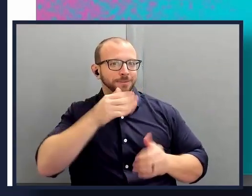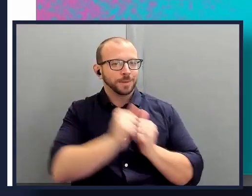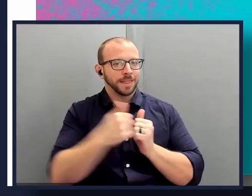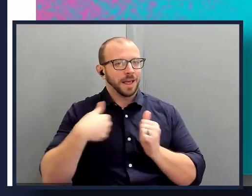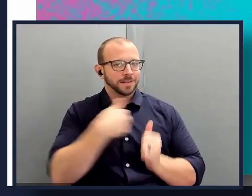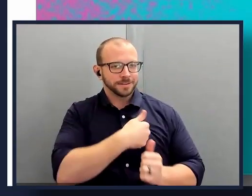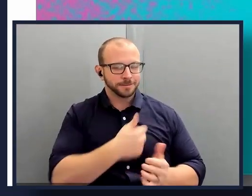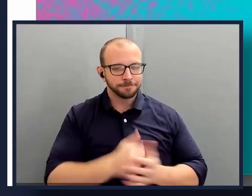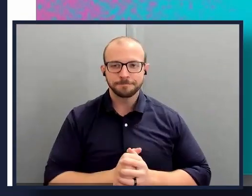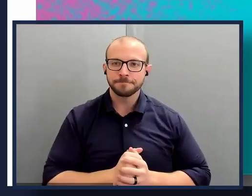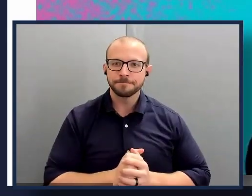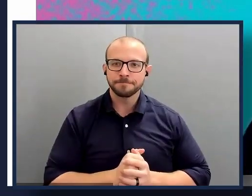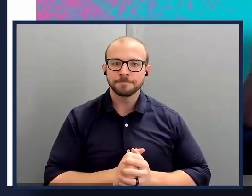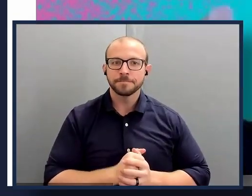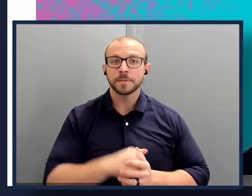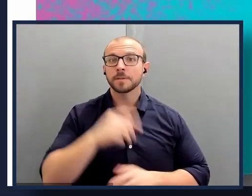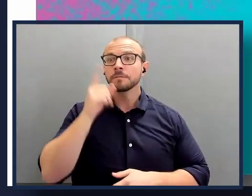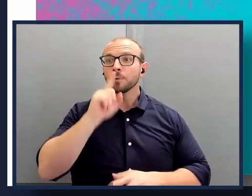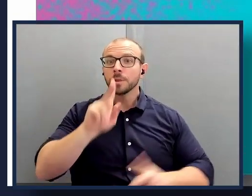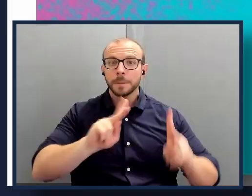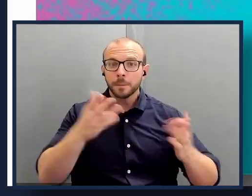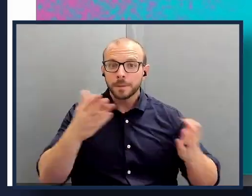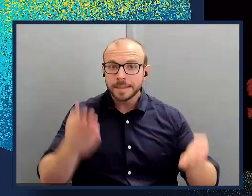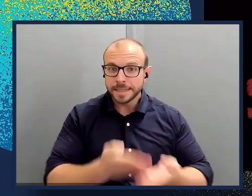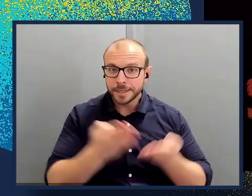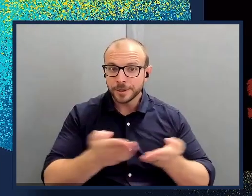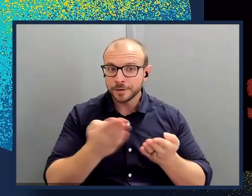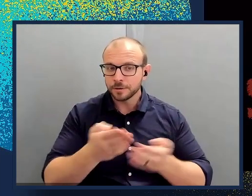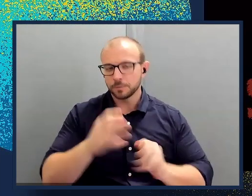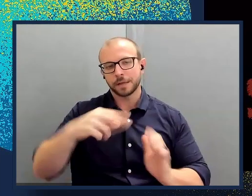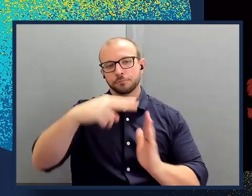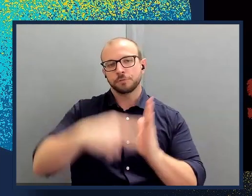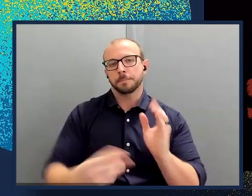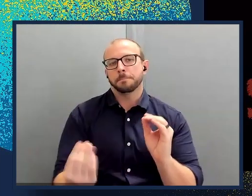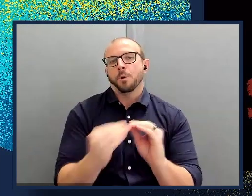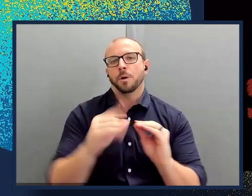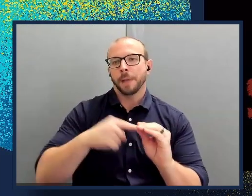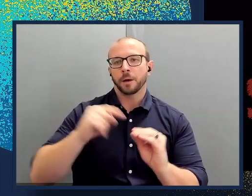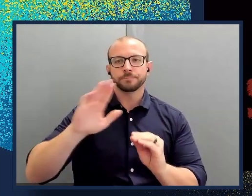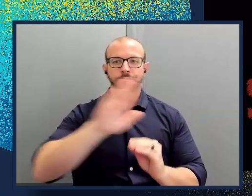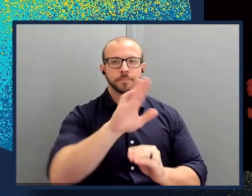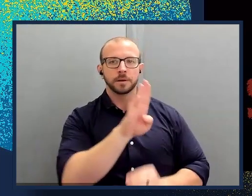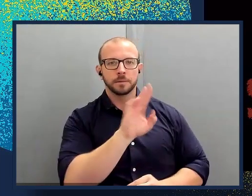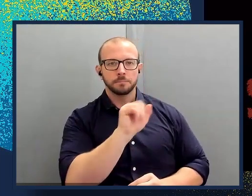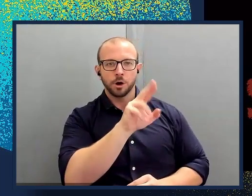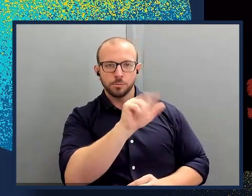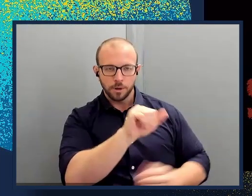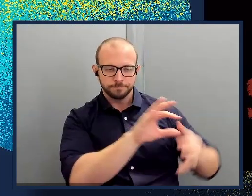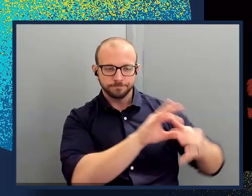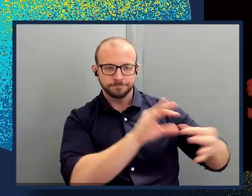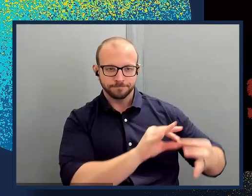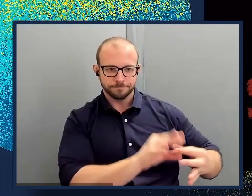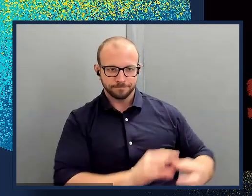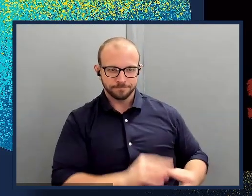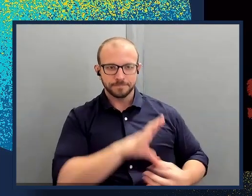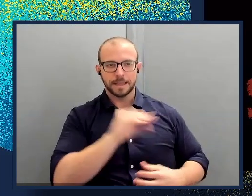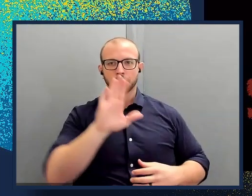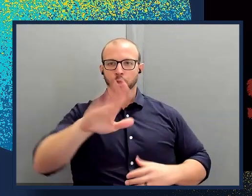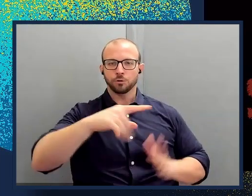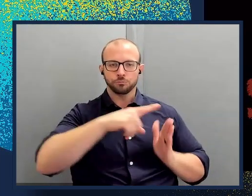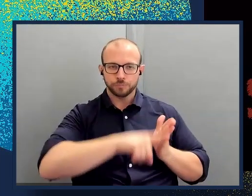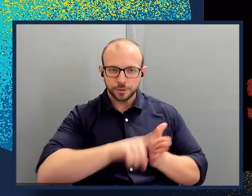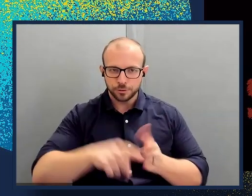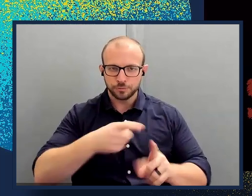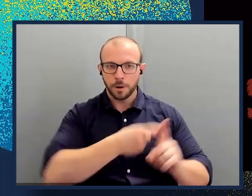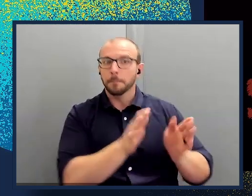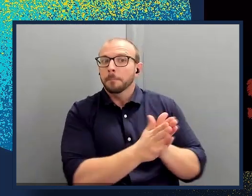of folks attending, you may read more about what you heard today from Professor Walter and how her research from her book,